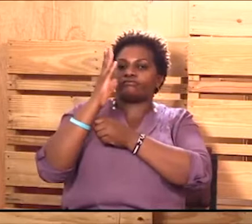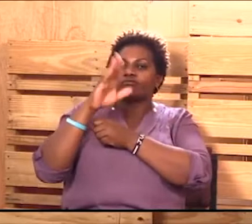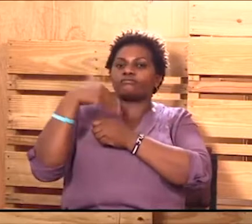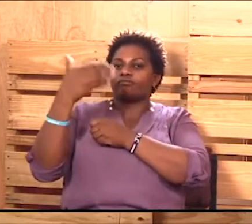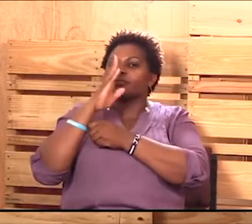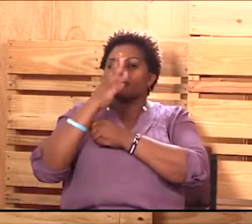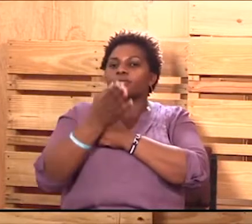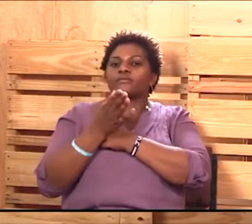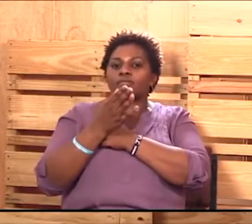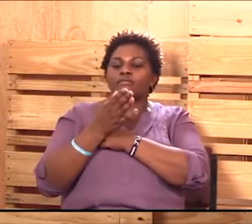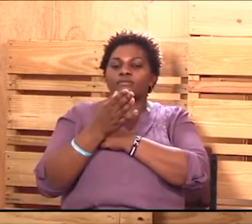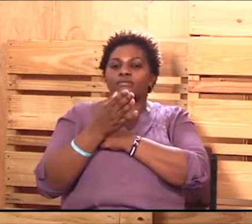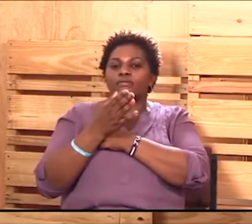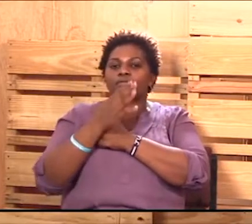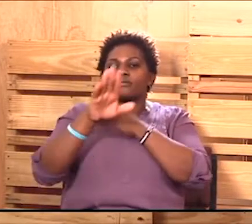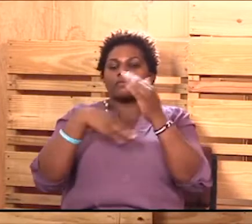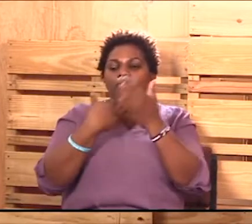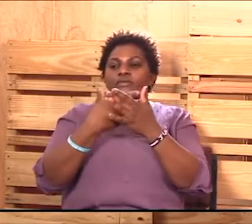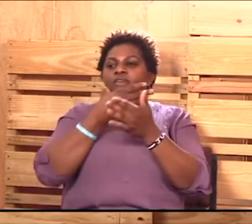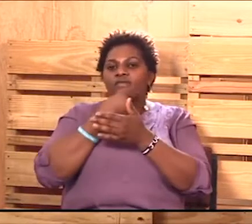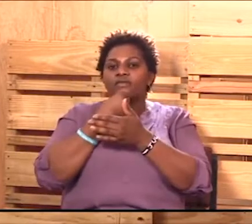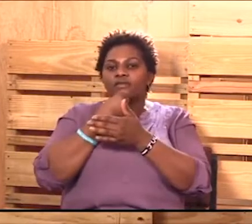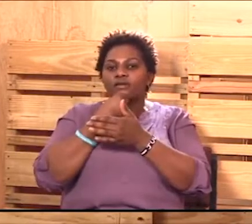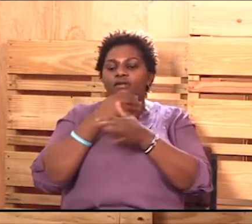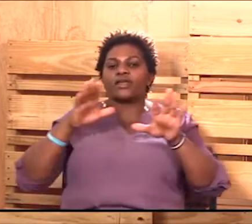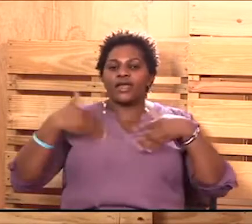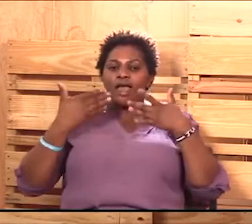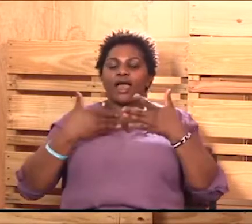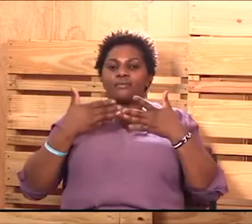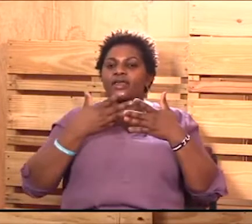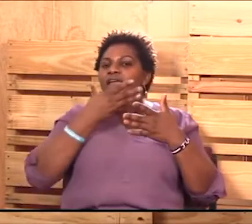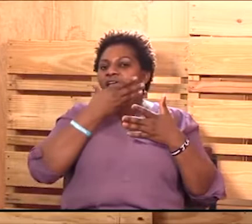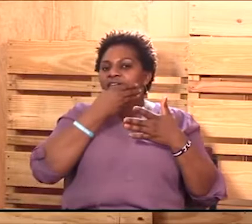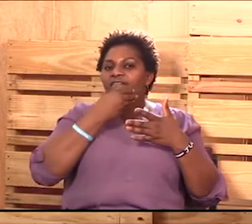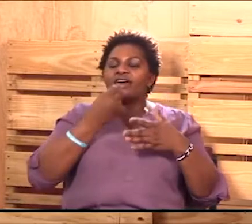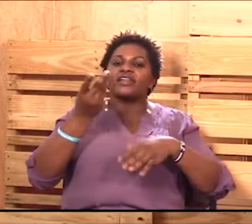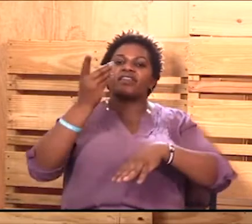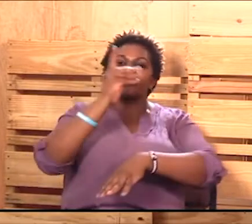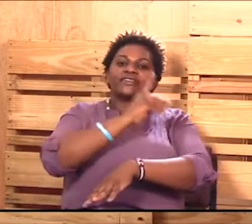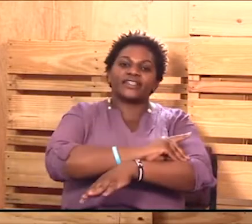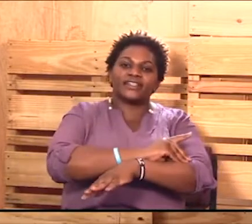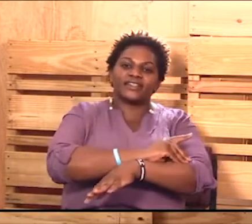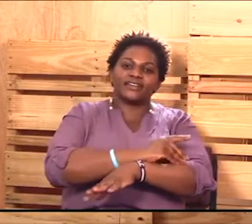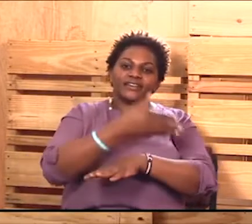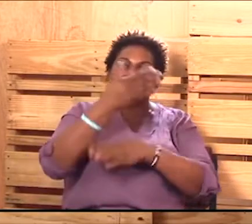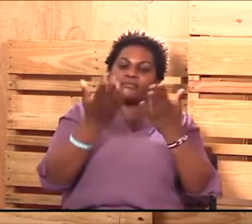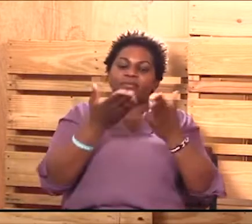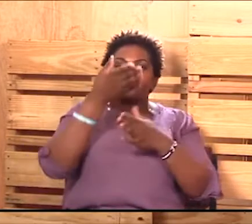always be there for you. So for all the fathers, happy Father's Day.